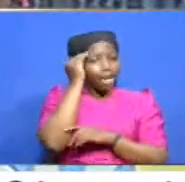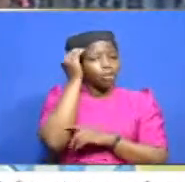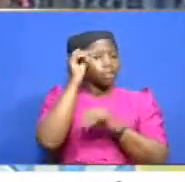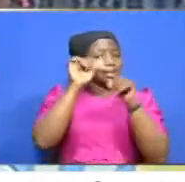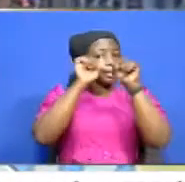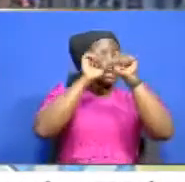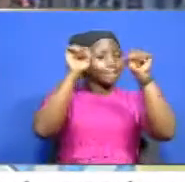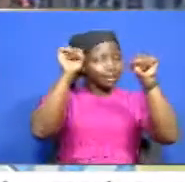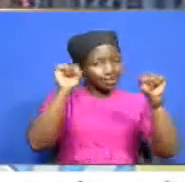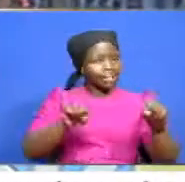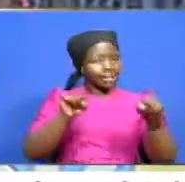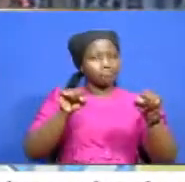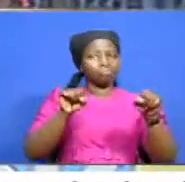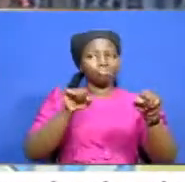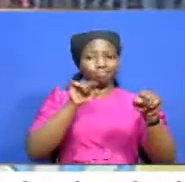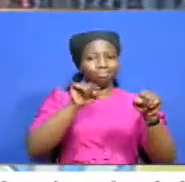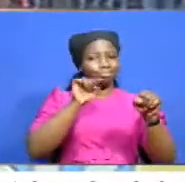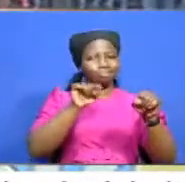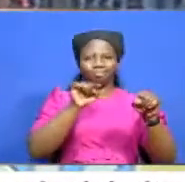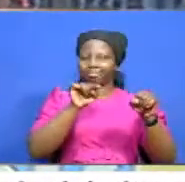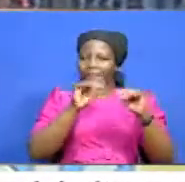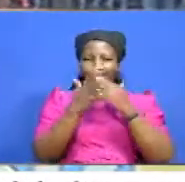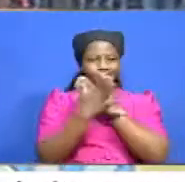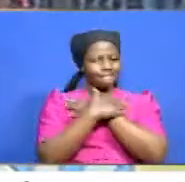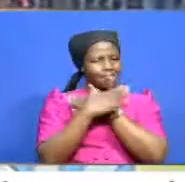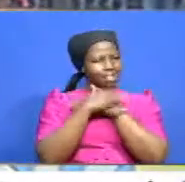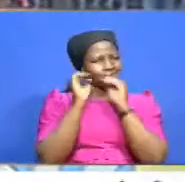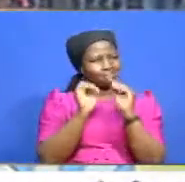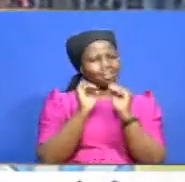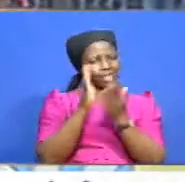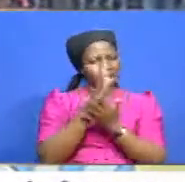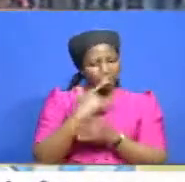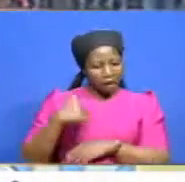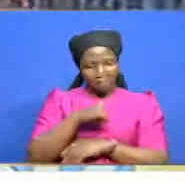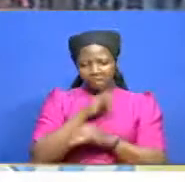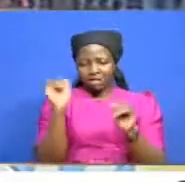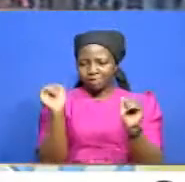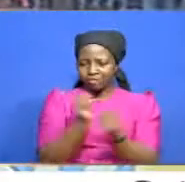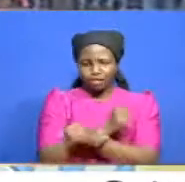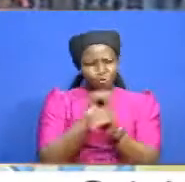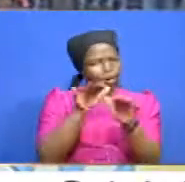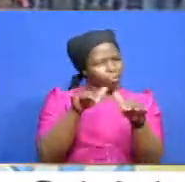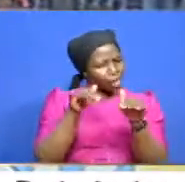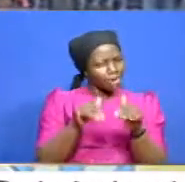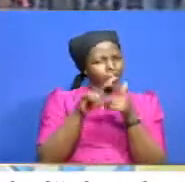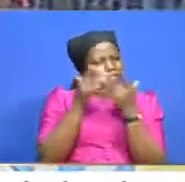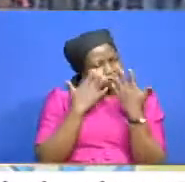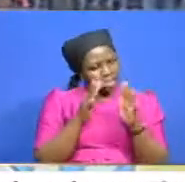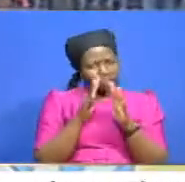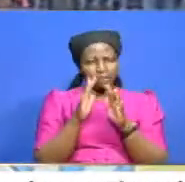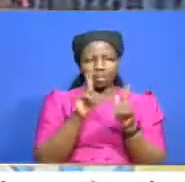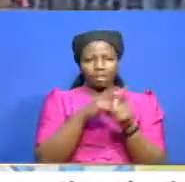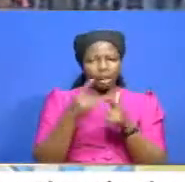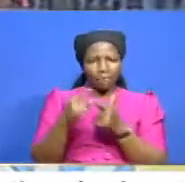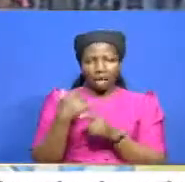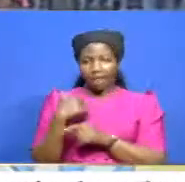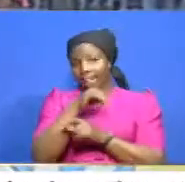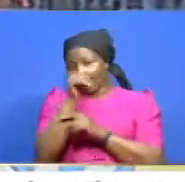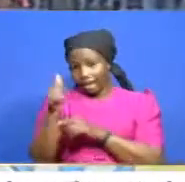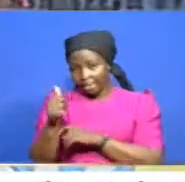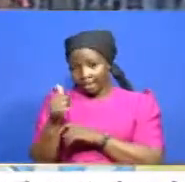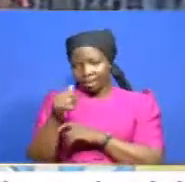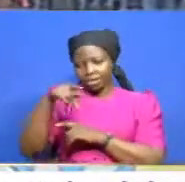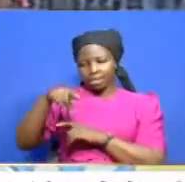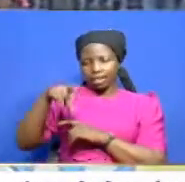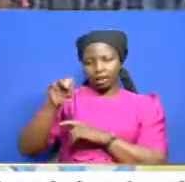our education system, I beg your pardon, is very unfriendly, and some of us cannot wait to just finish. Then we're having one,